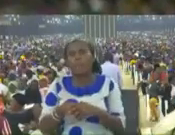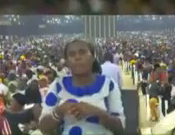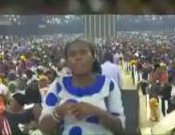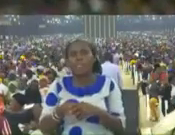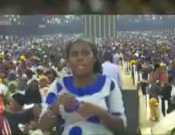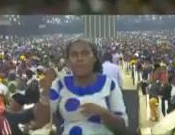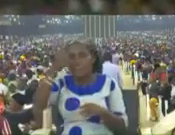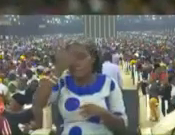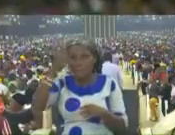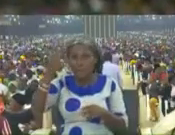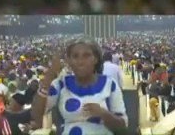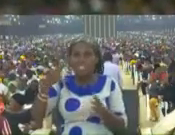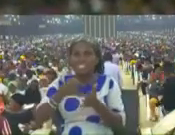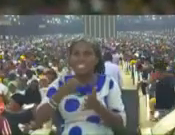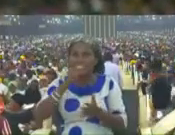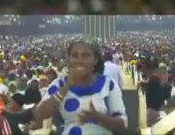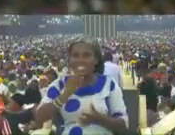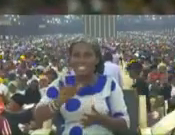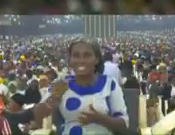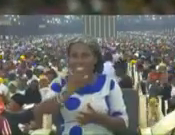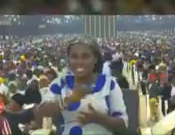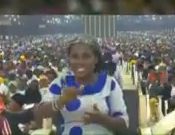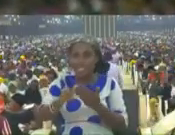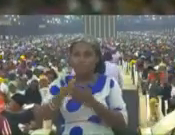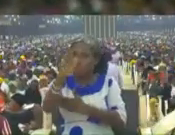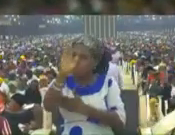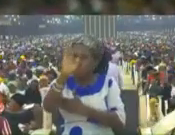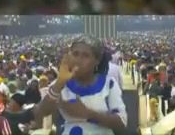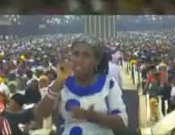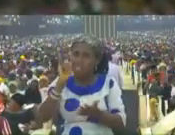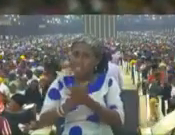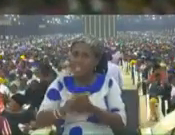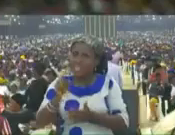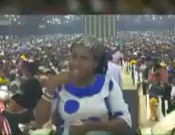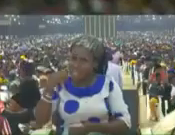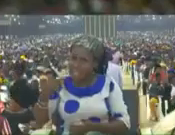Because it is the same God who says,